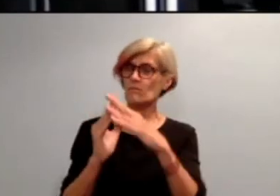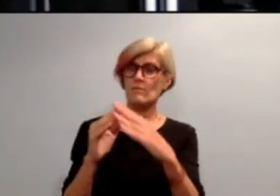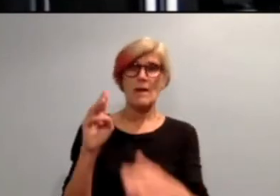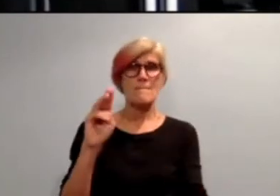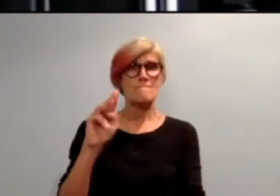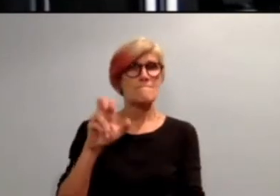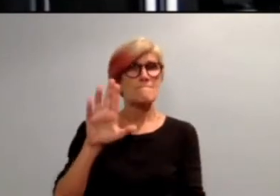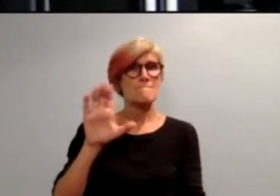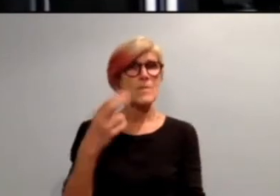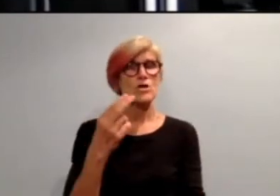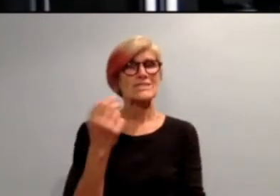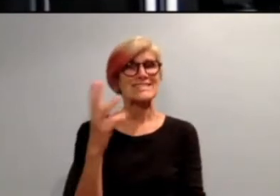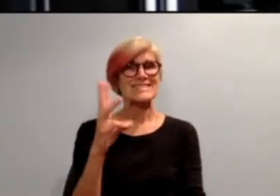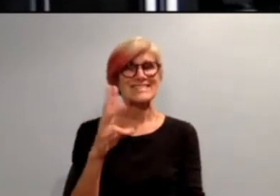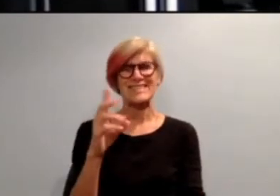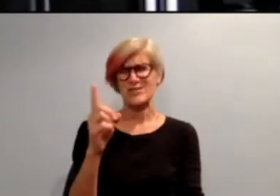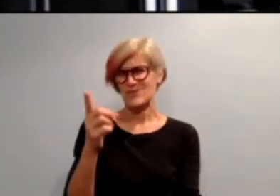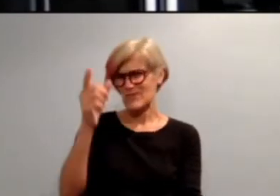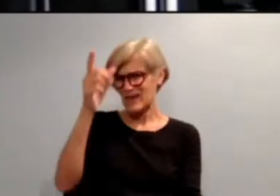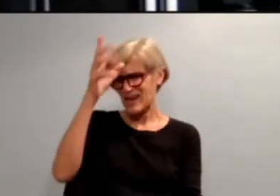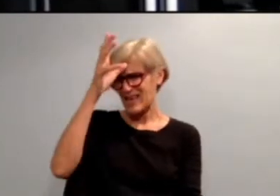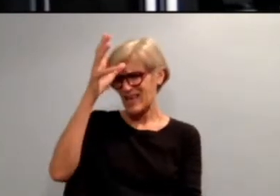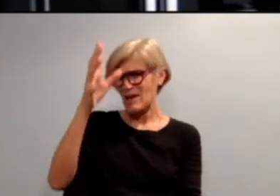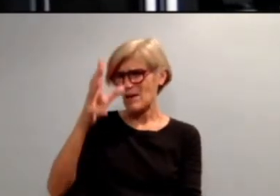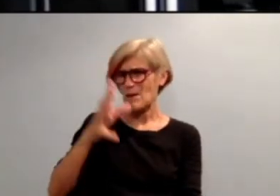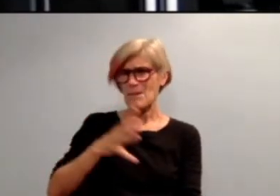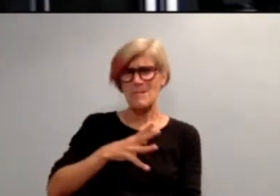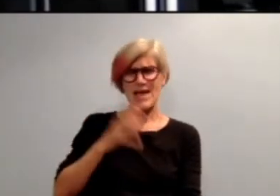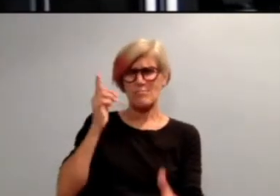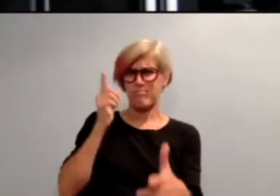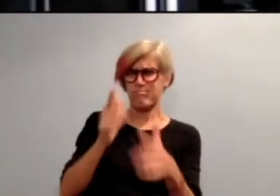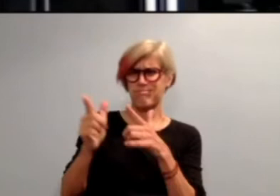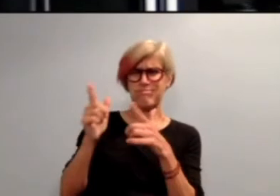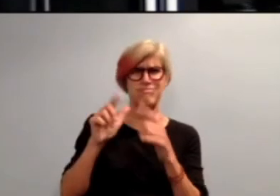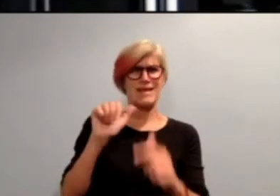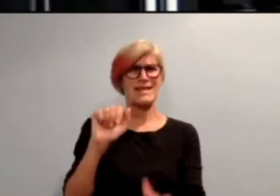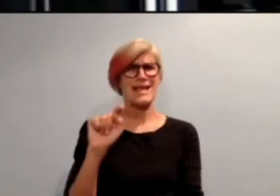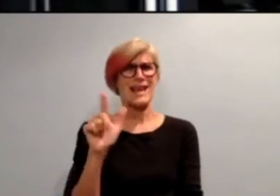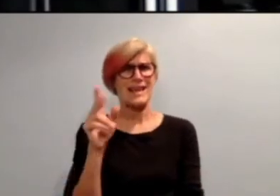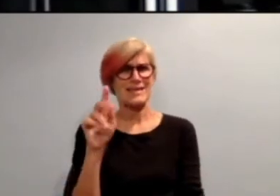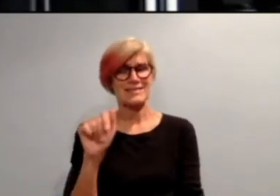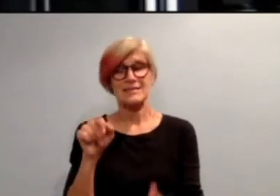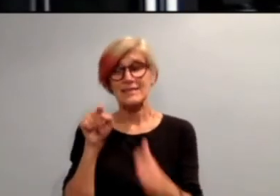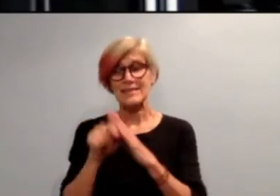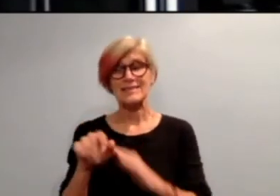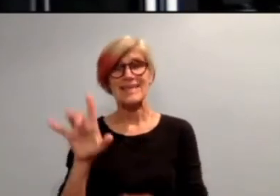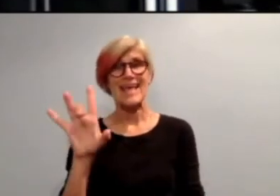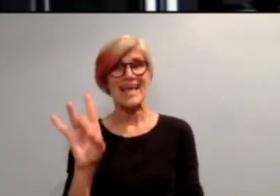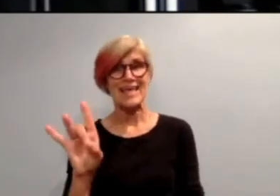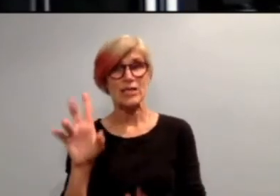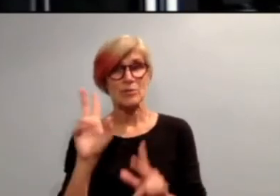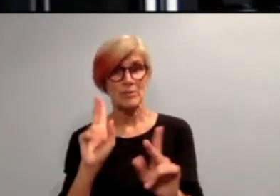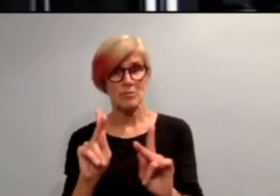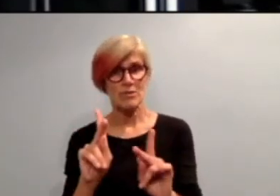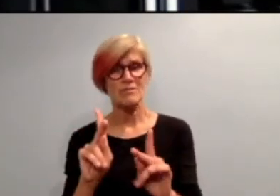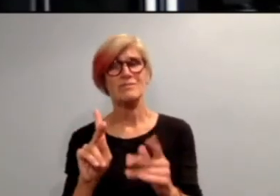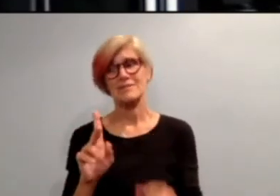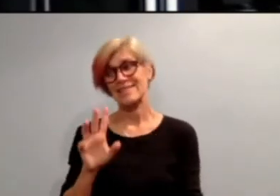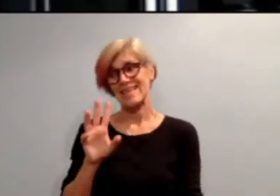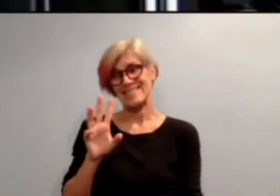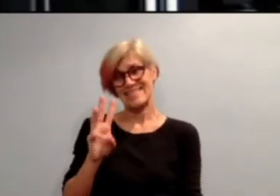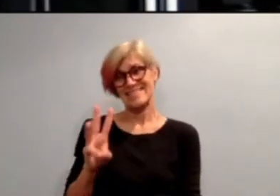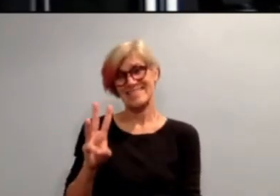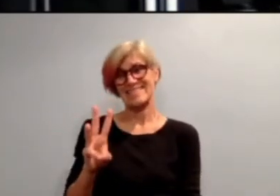in Atlanta killed 8 people, including 6 women of Asian descent. We know that these attacks are rooted